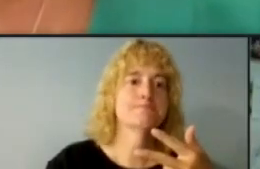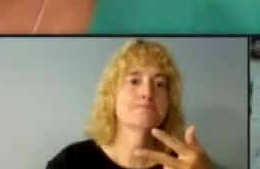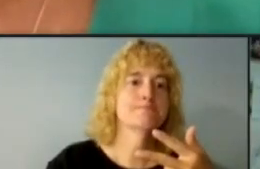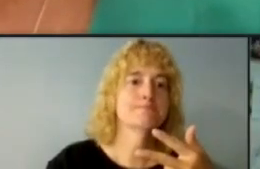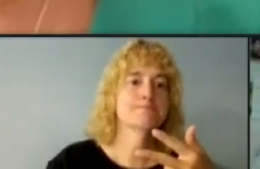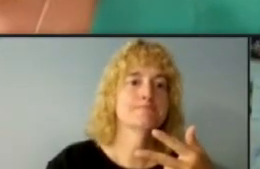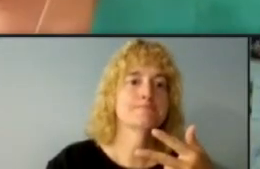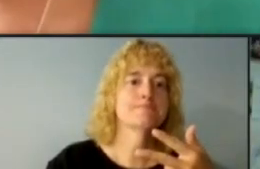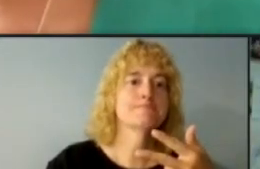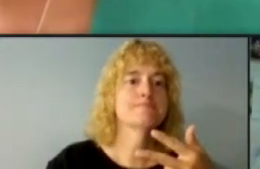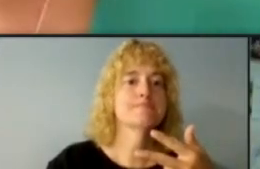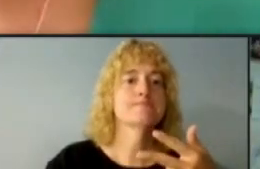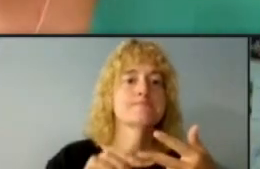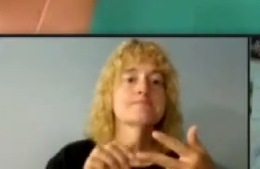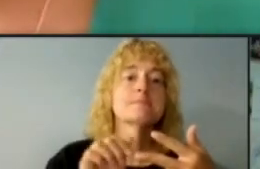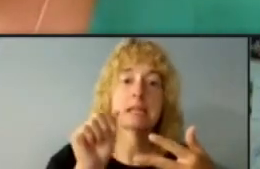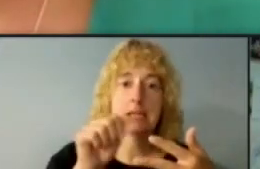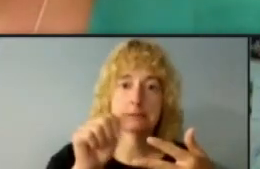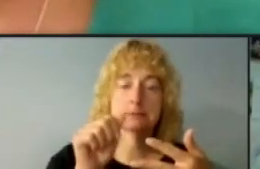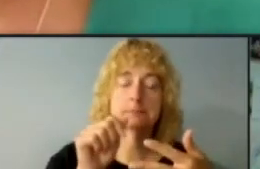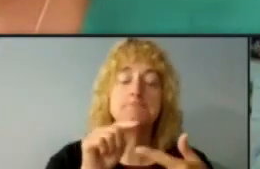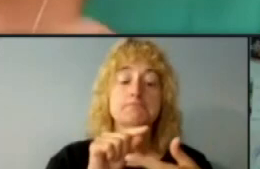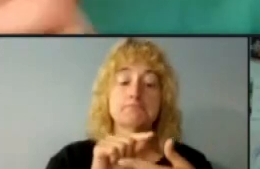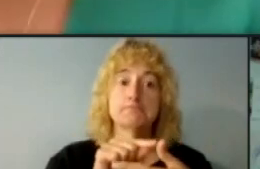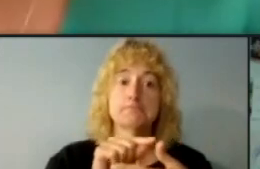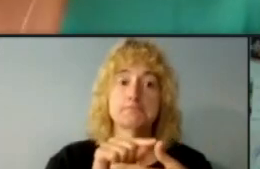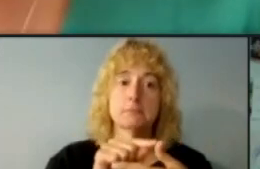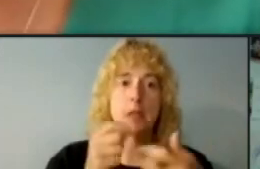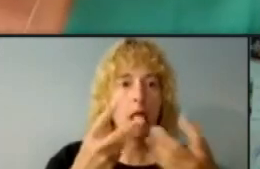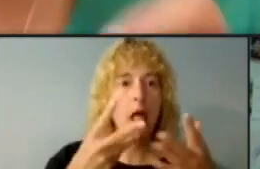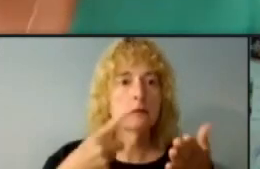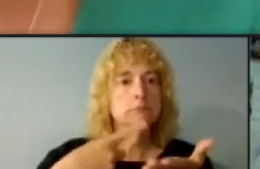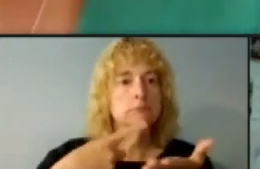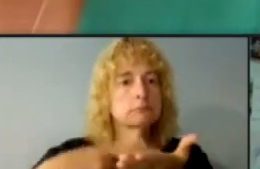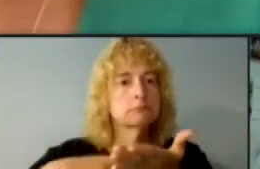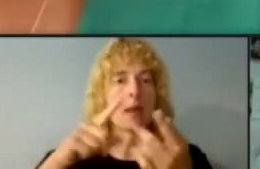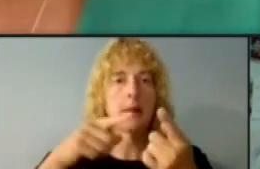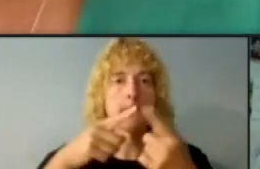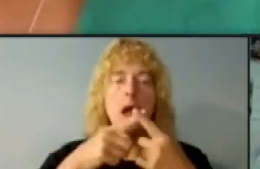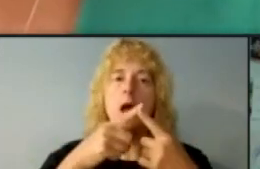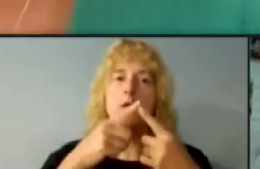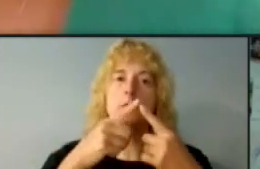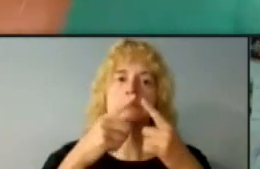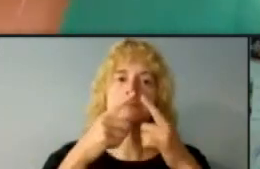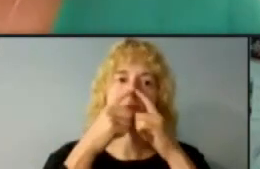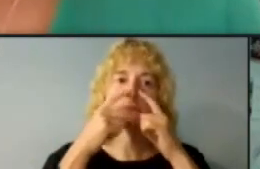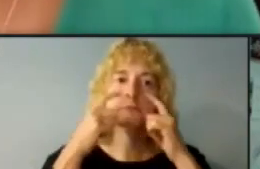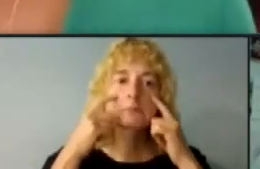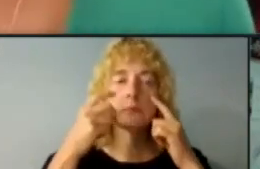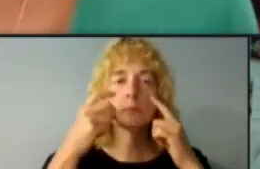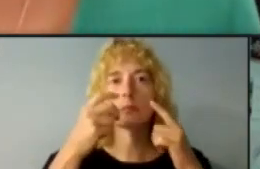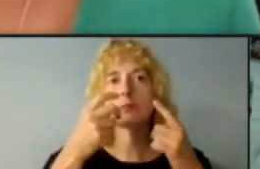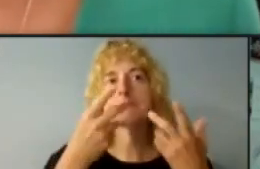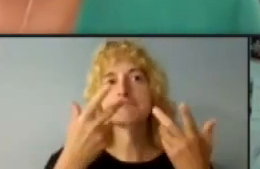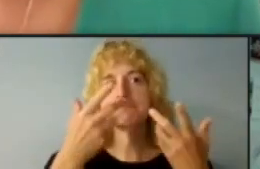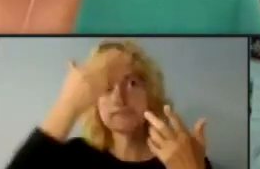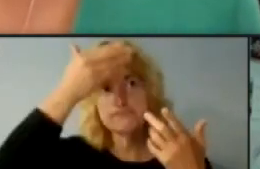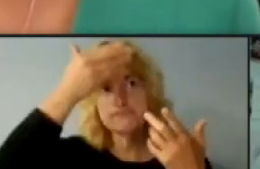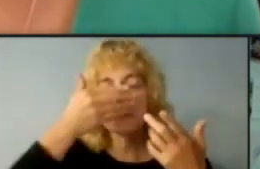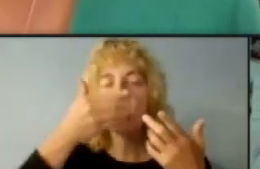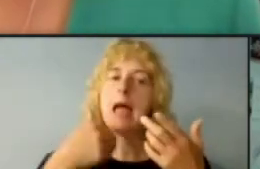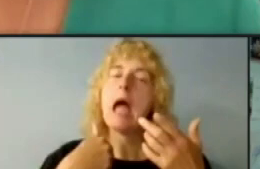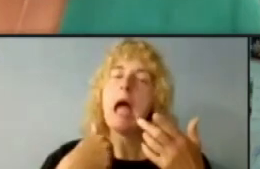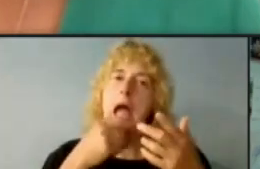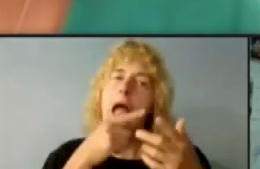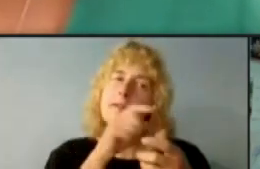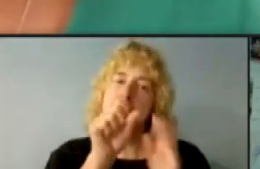facial coverings. And so it's really, there's explicit guidance in the state level work plan. But I